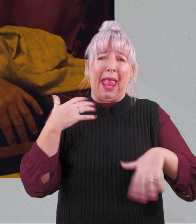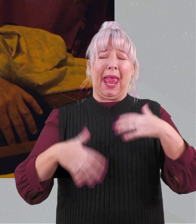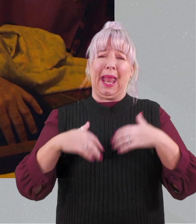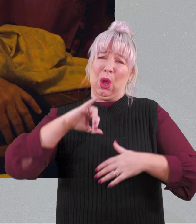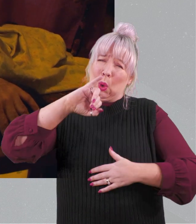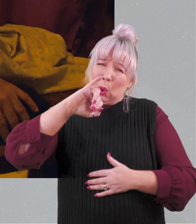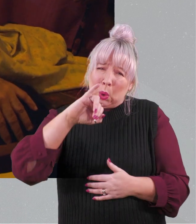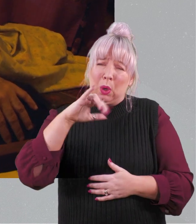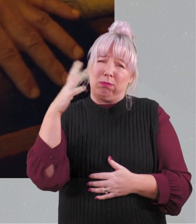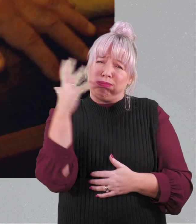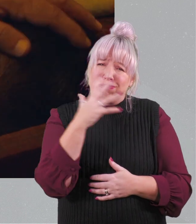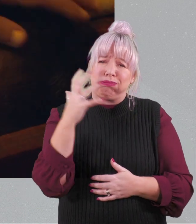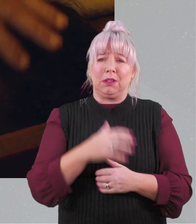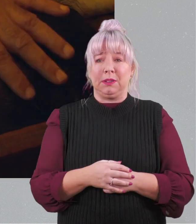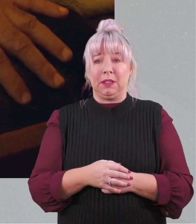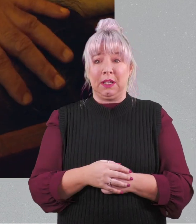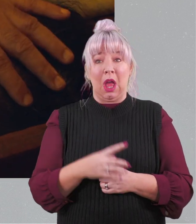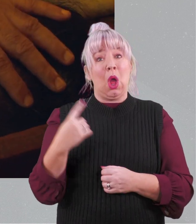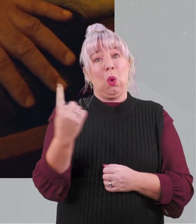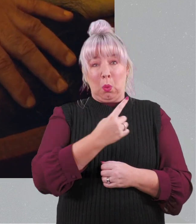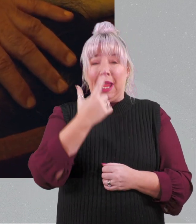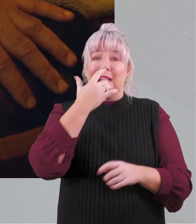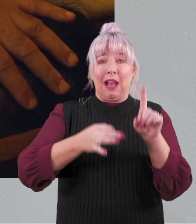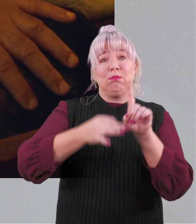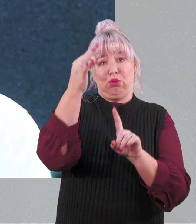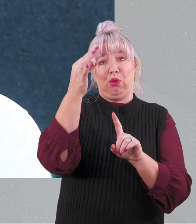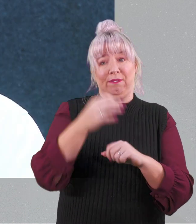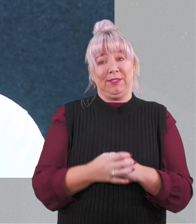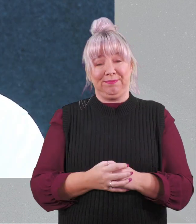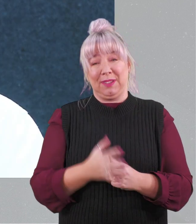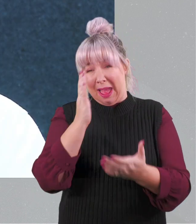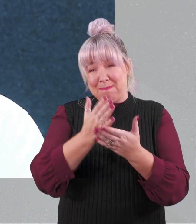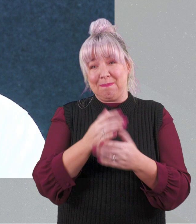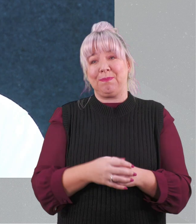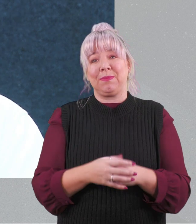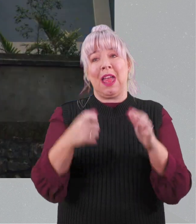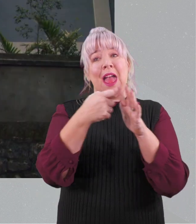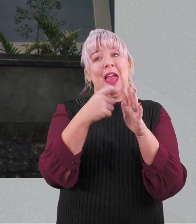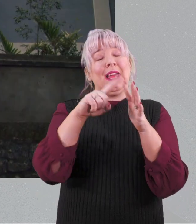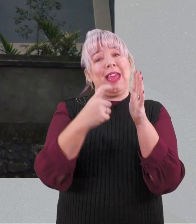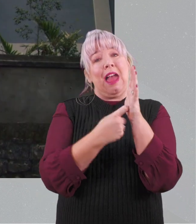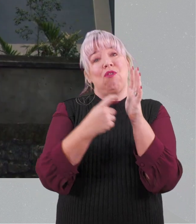Her whole body is in pain. We now can do better.